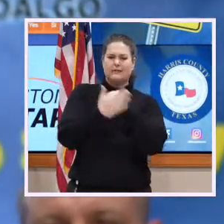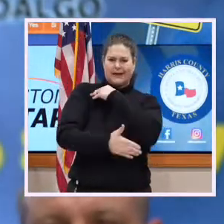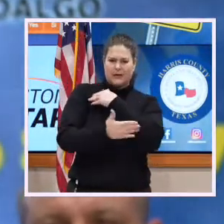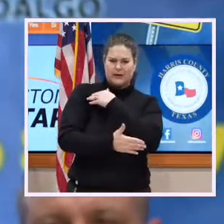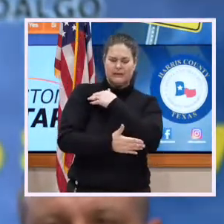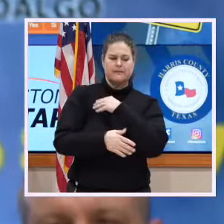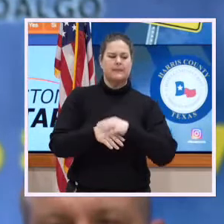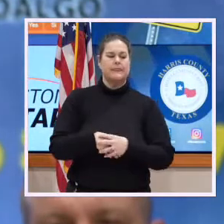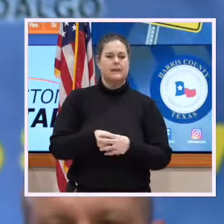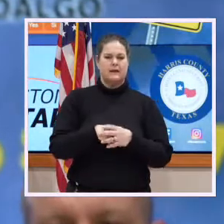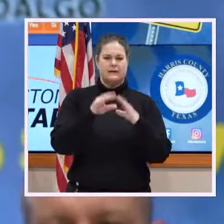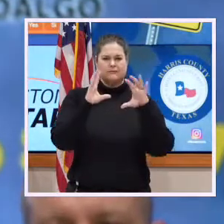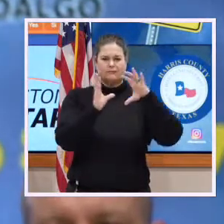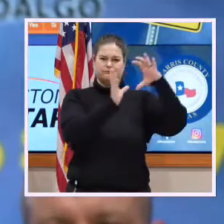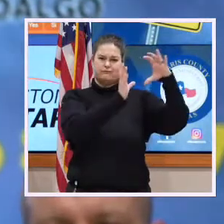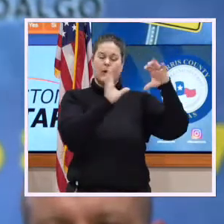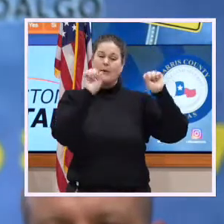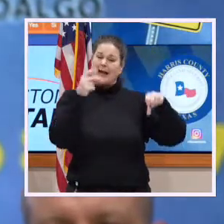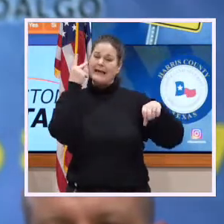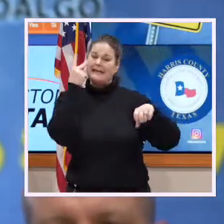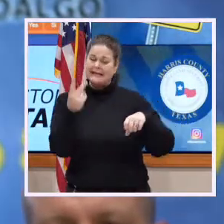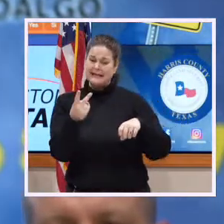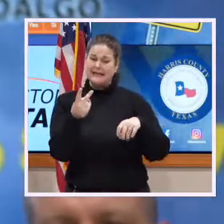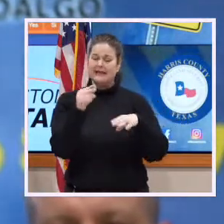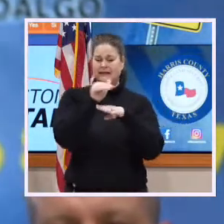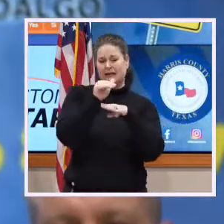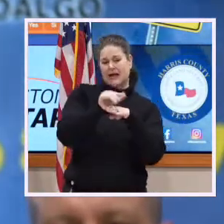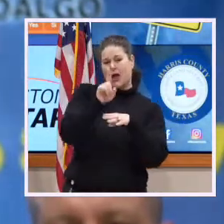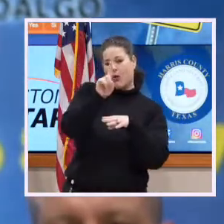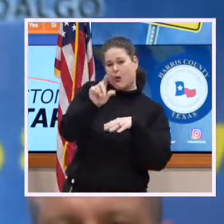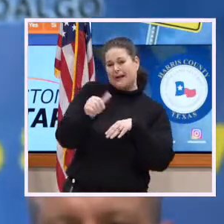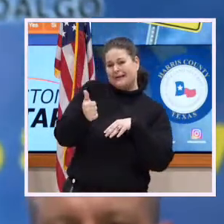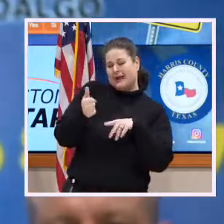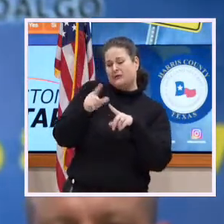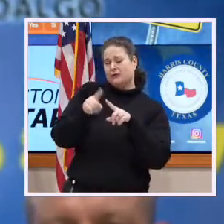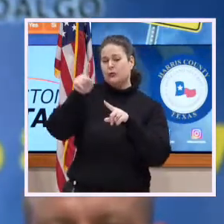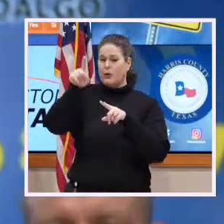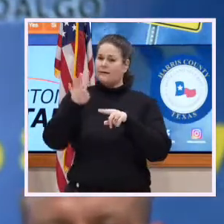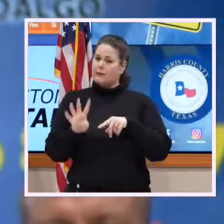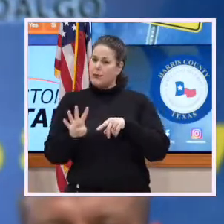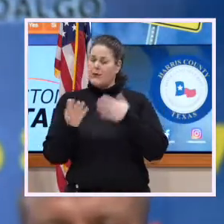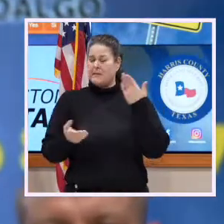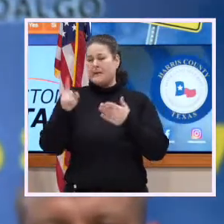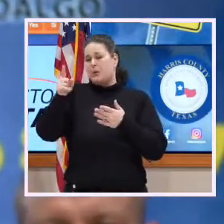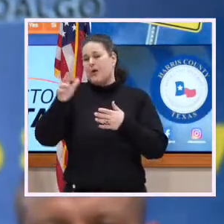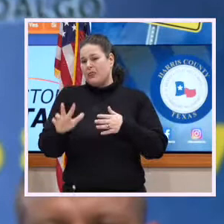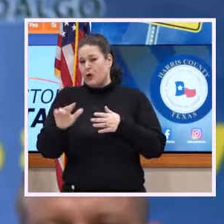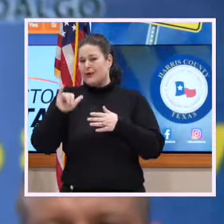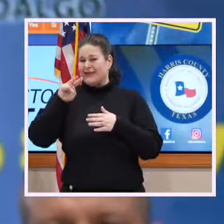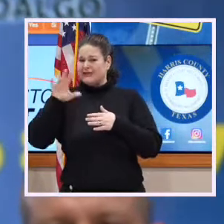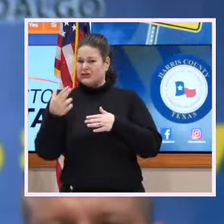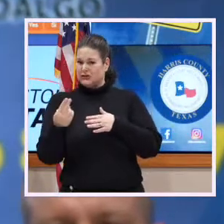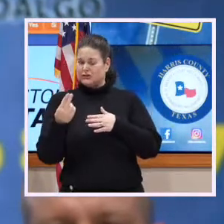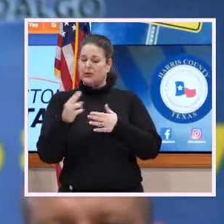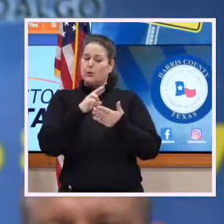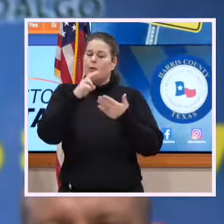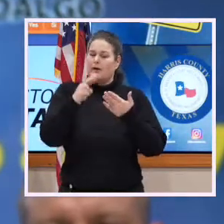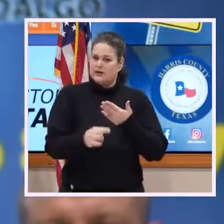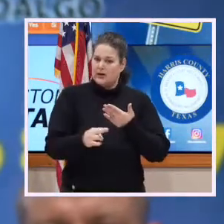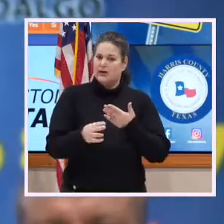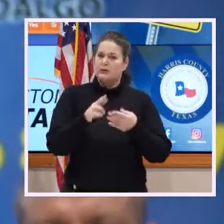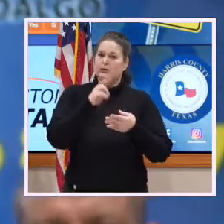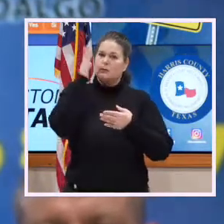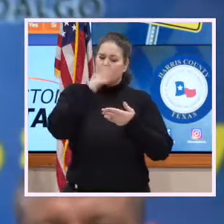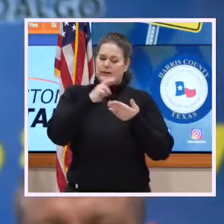see enough ice accumulation tonight, anywhere from 1/10 to 1/4, maybe even 1/3 of an inch, to result in some damage to tree